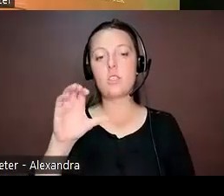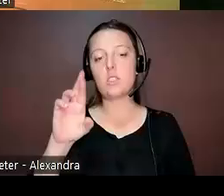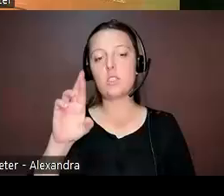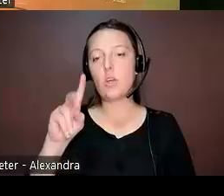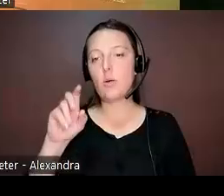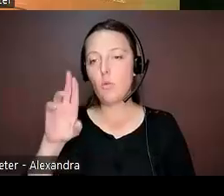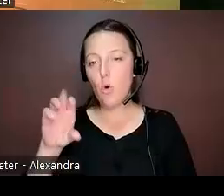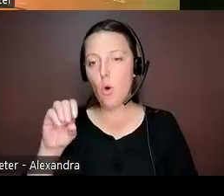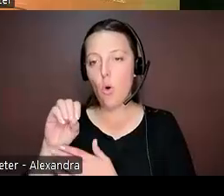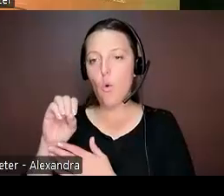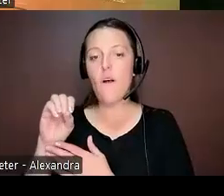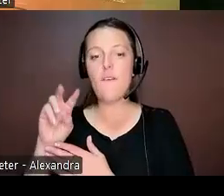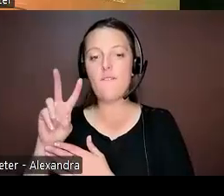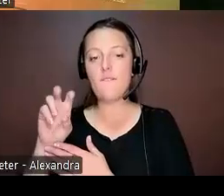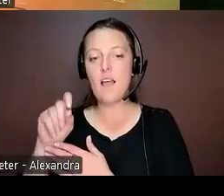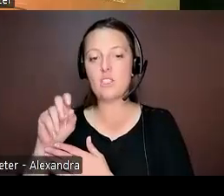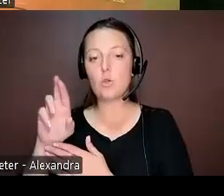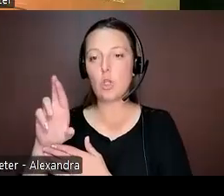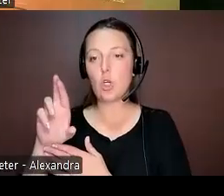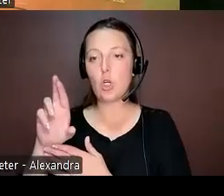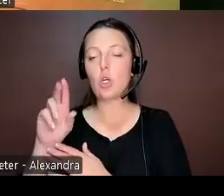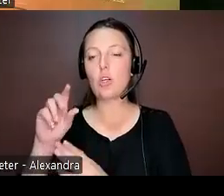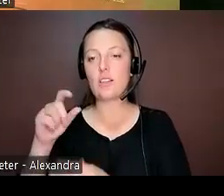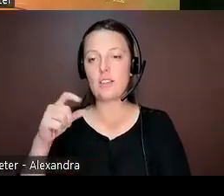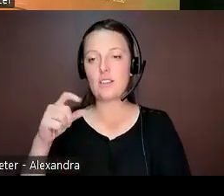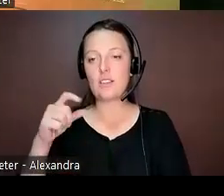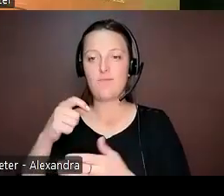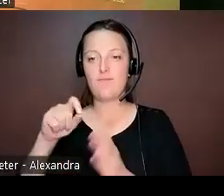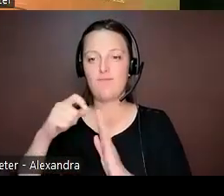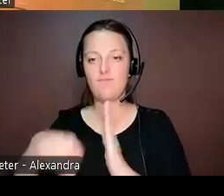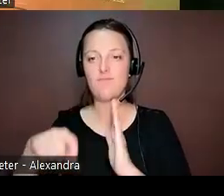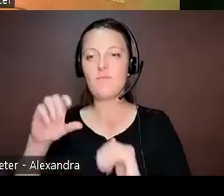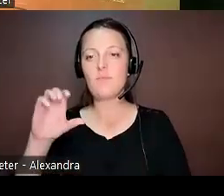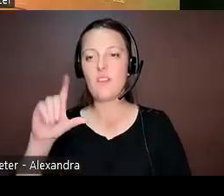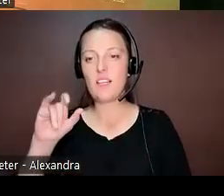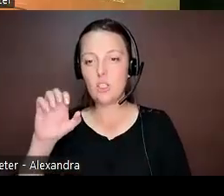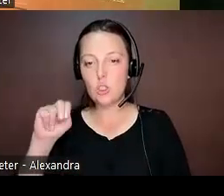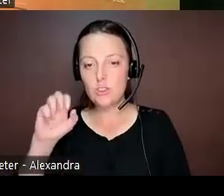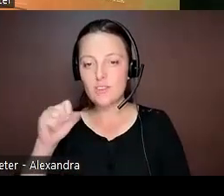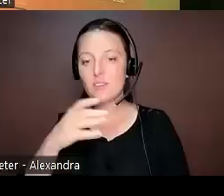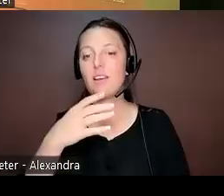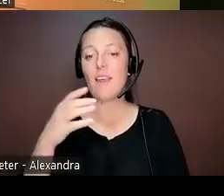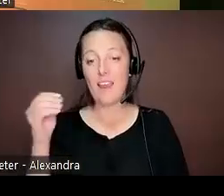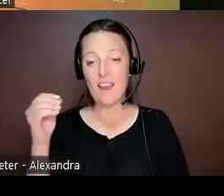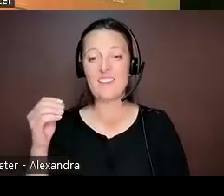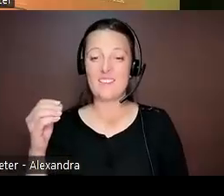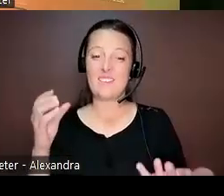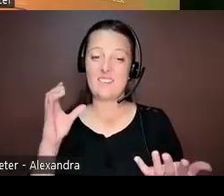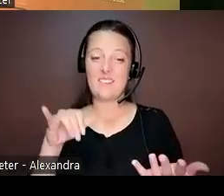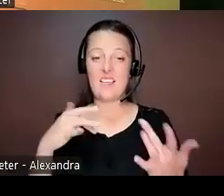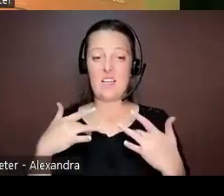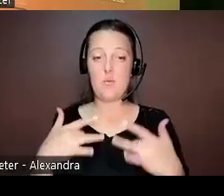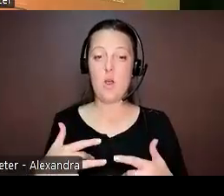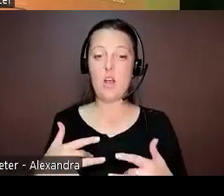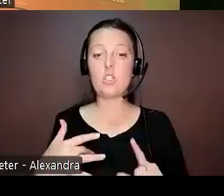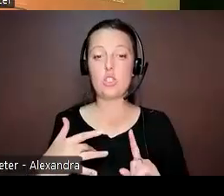cerebrovascular depression is also a known risk factor for heart attacks. So what comes first, depression first or